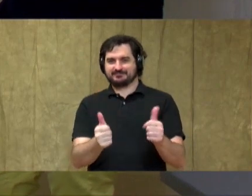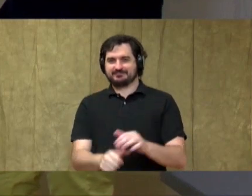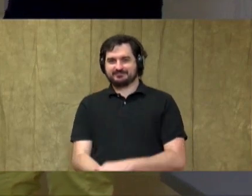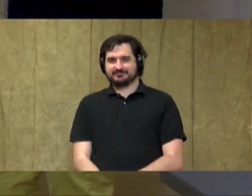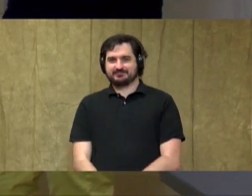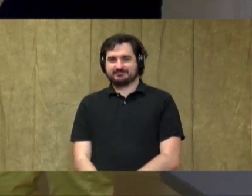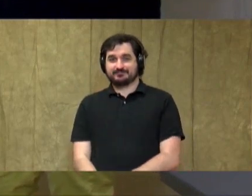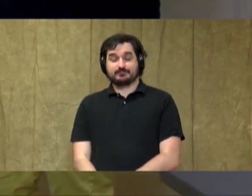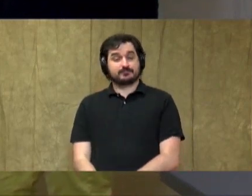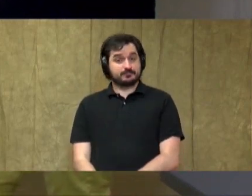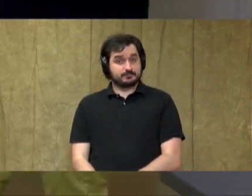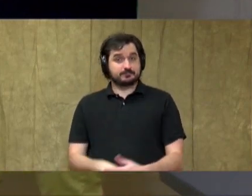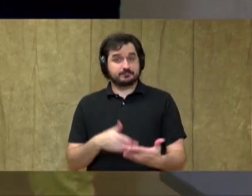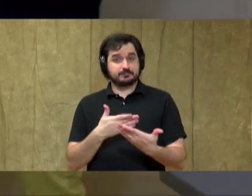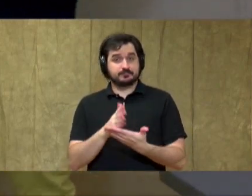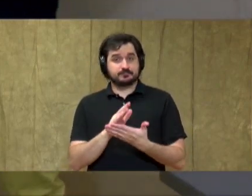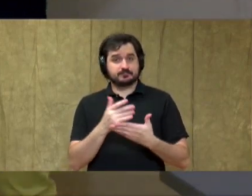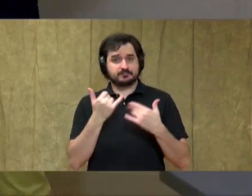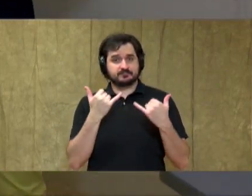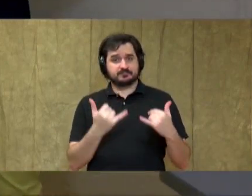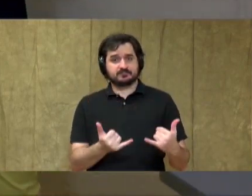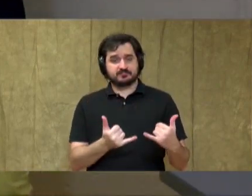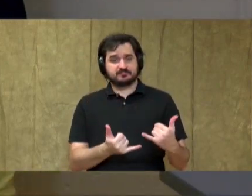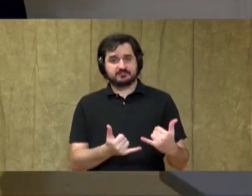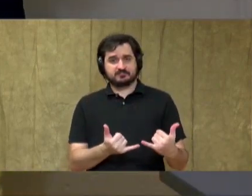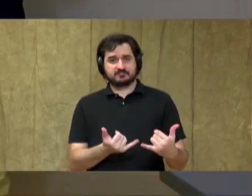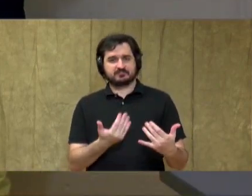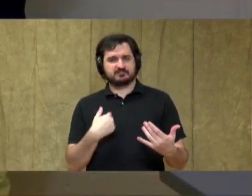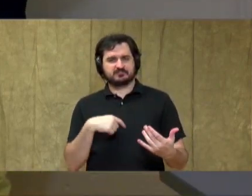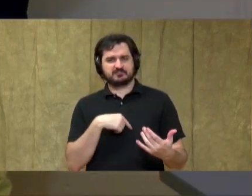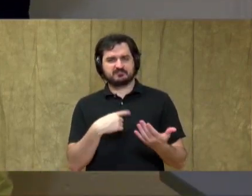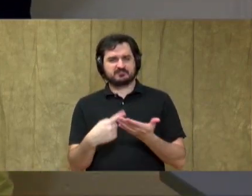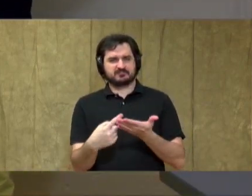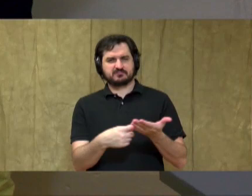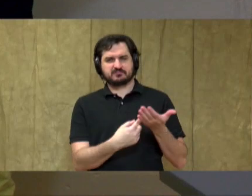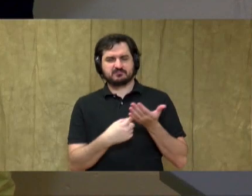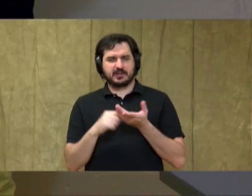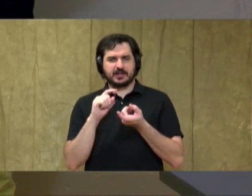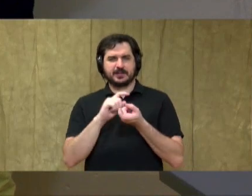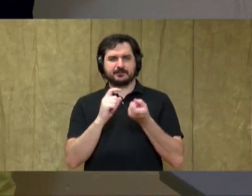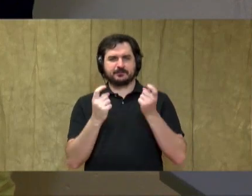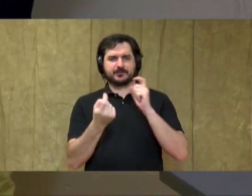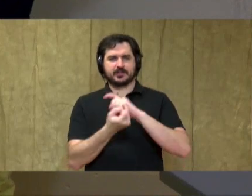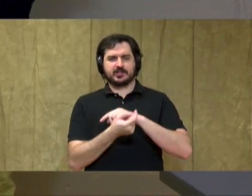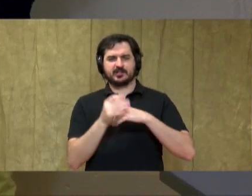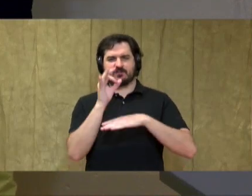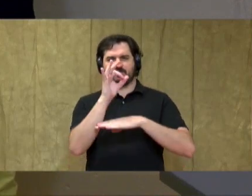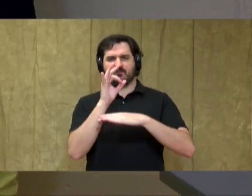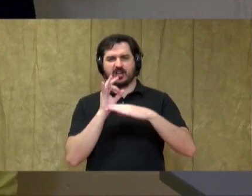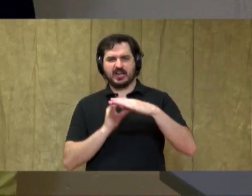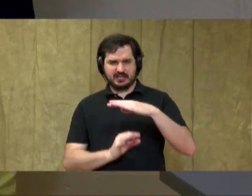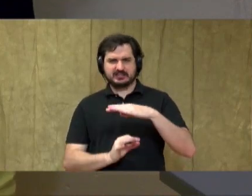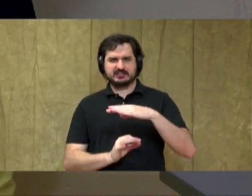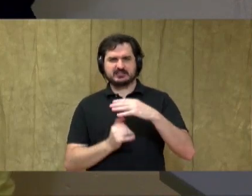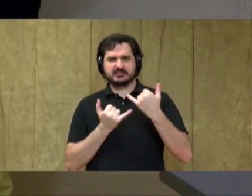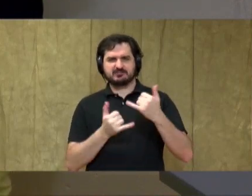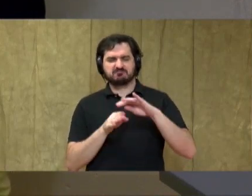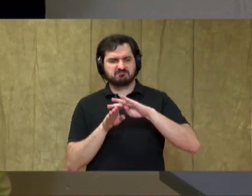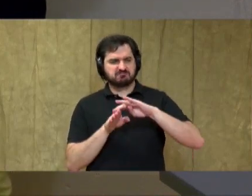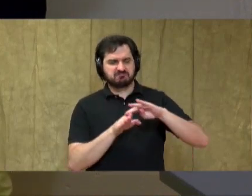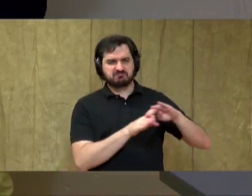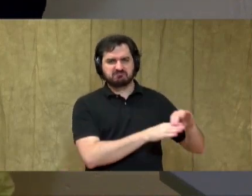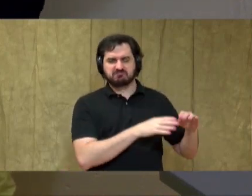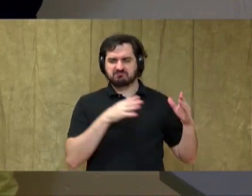All right, so now that we've talked about converting our fractions, now we can add